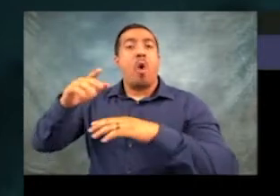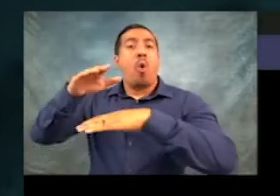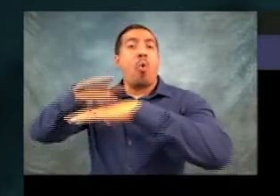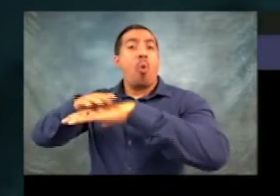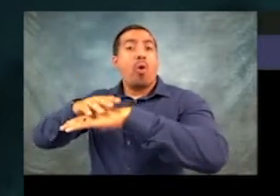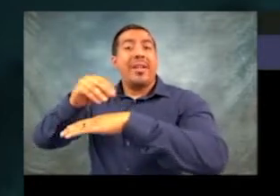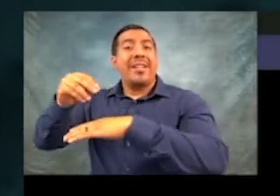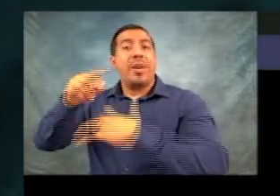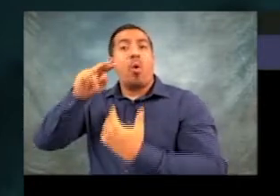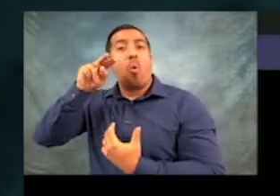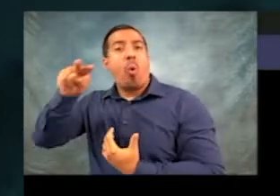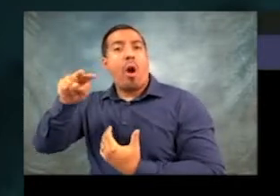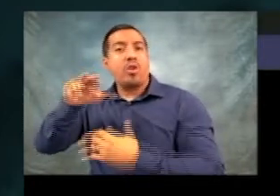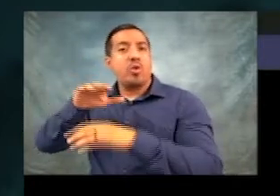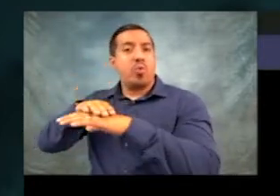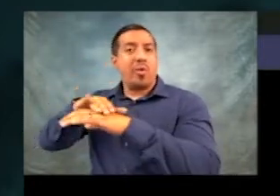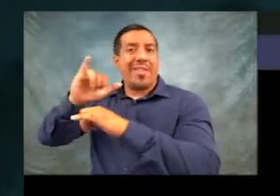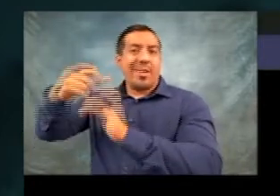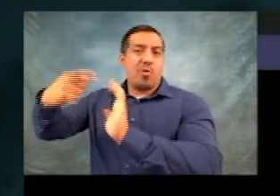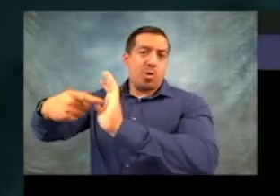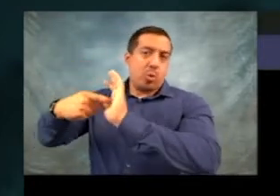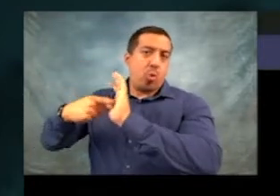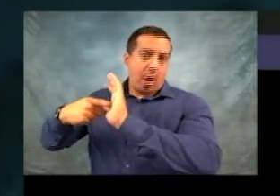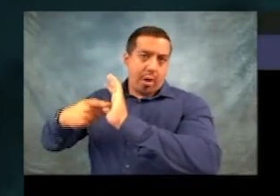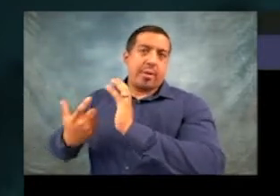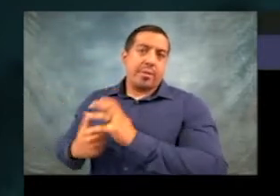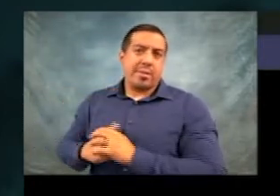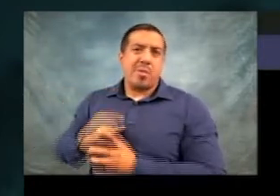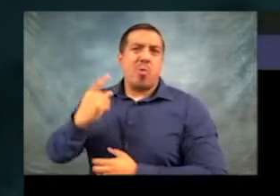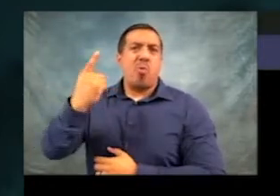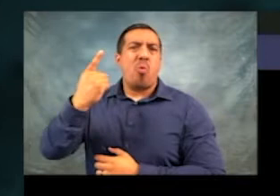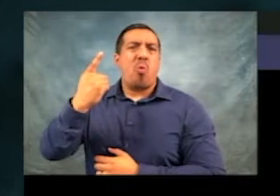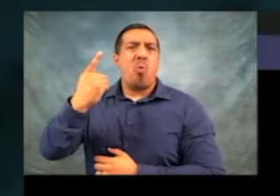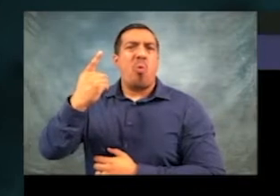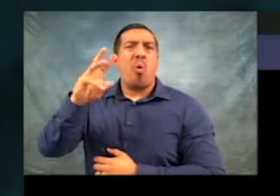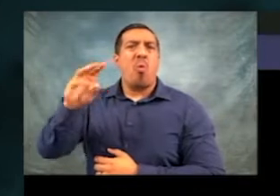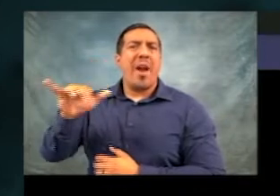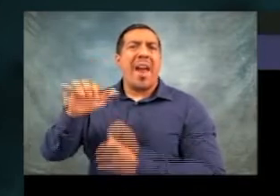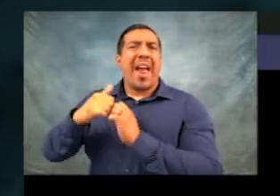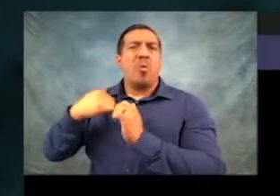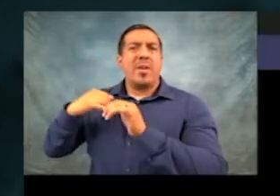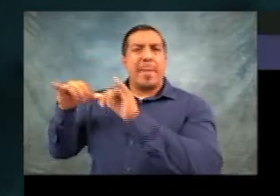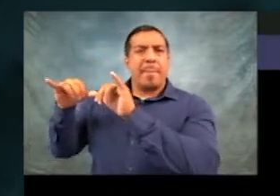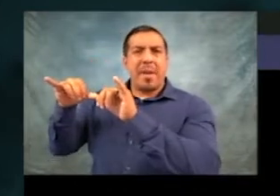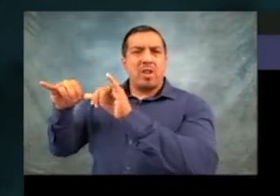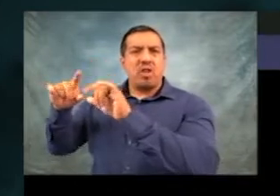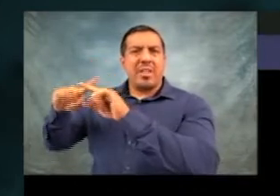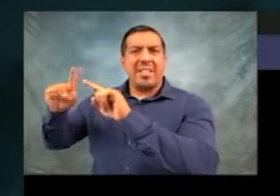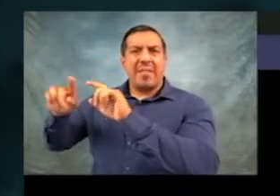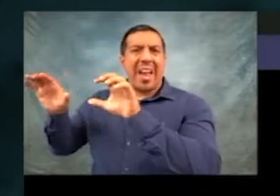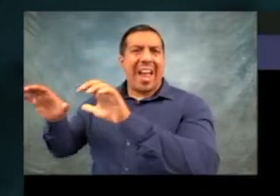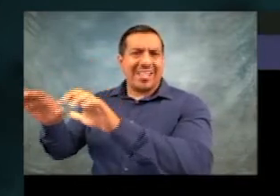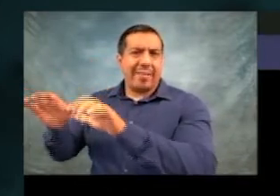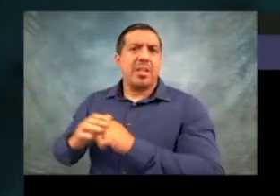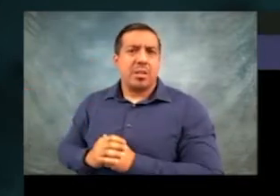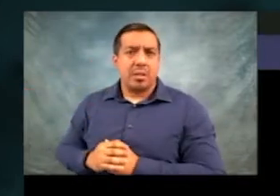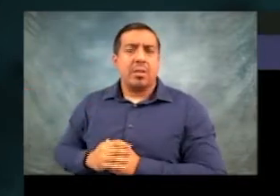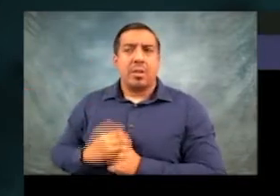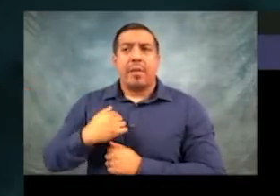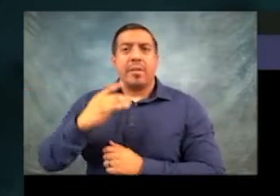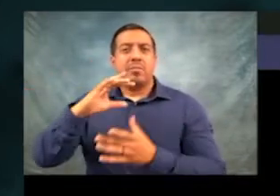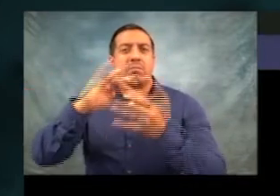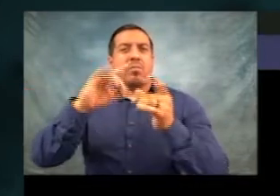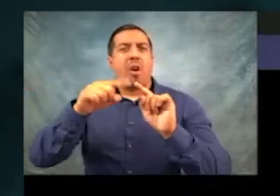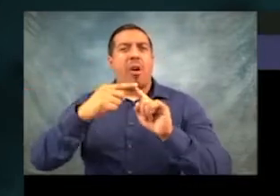or warning was required. And this is just one way to measure the activity. There's several ways to measure and talk about the degree